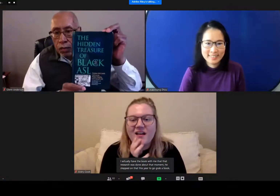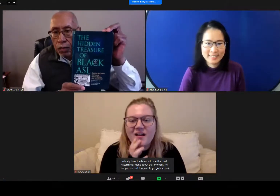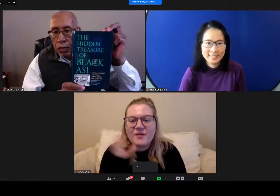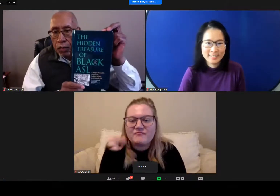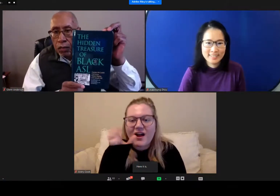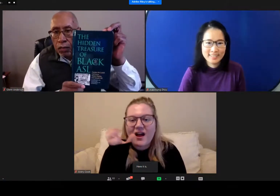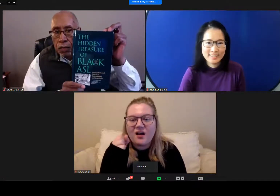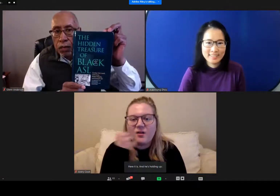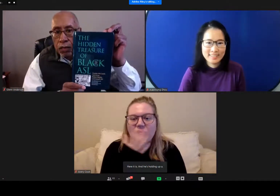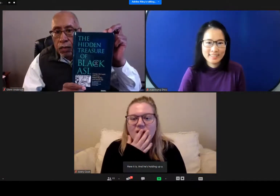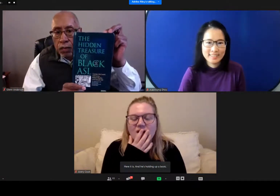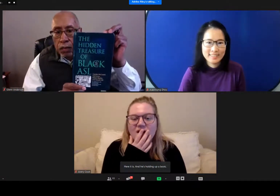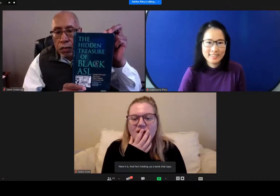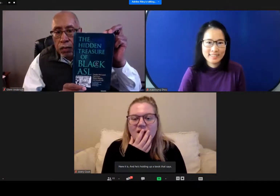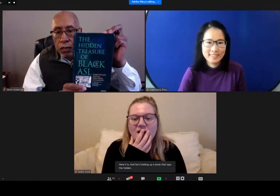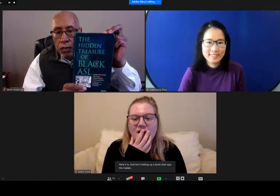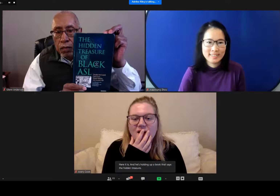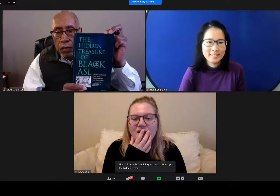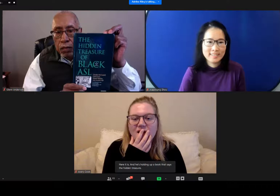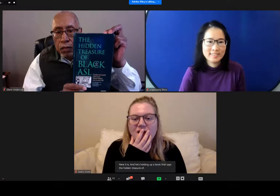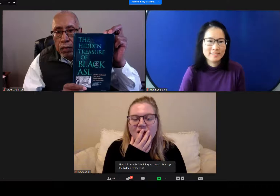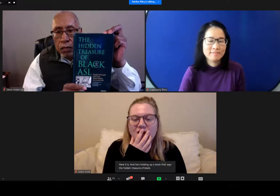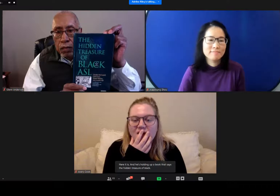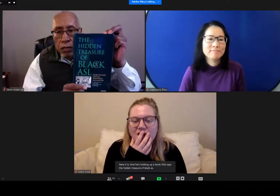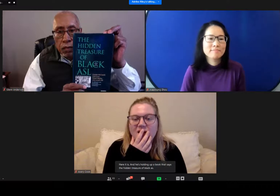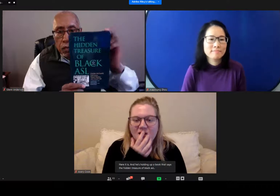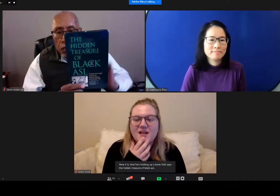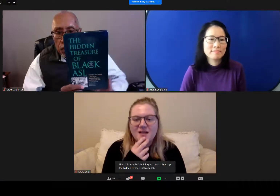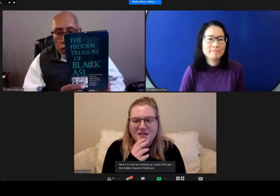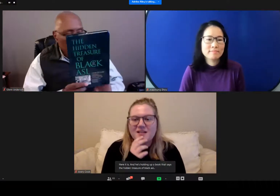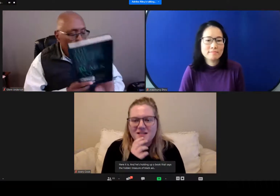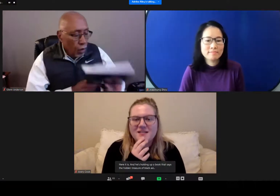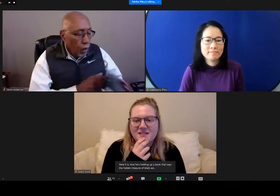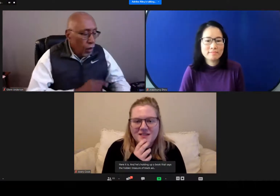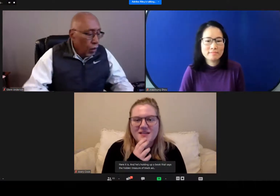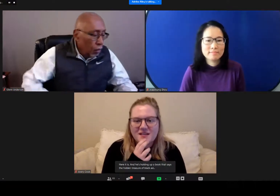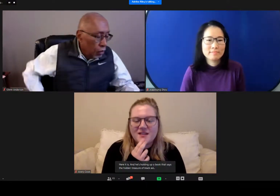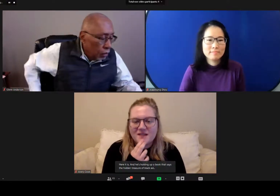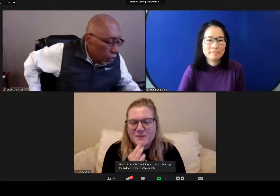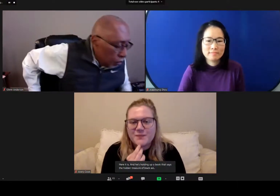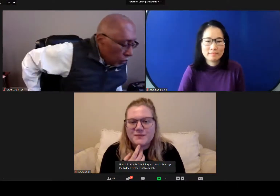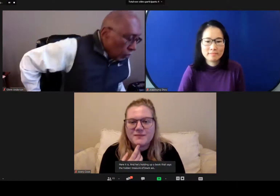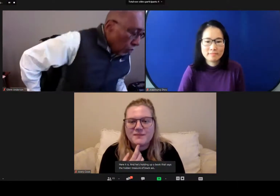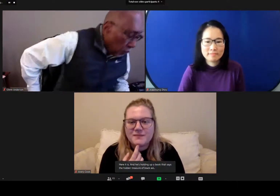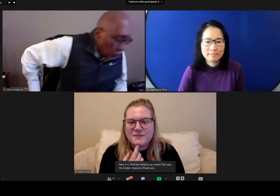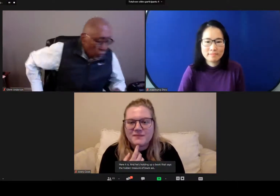Here it is, and he's holding up a book that says The Hidden Treasure of Black ASL.